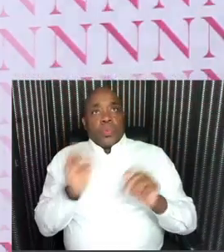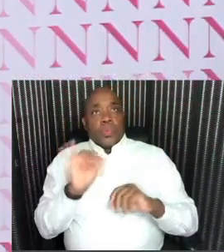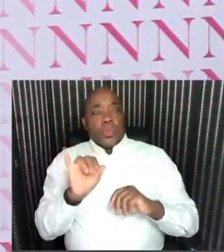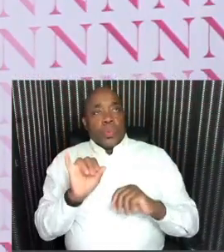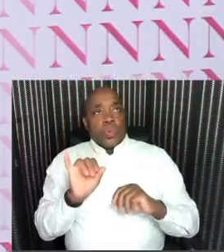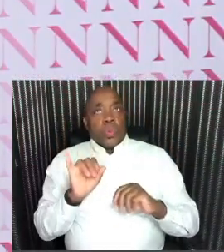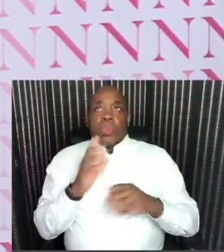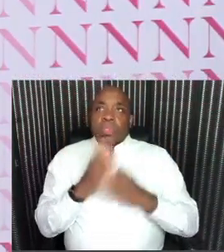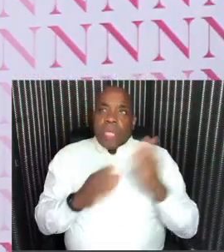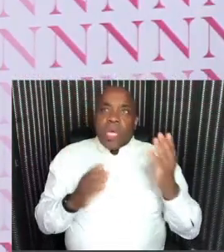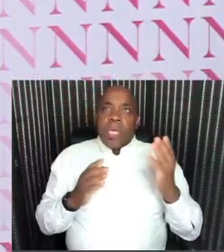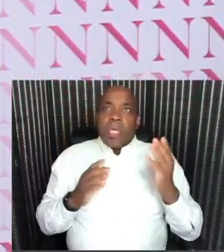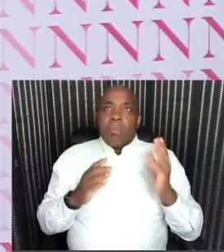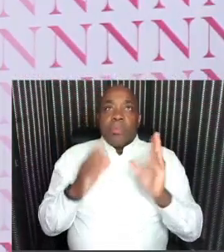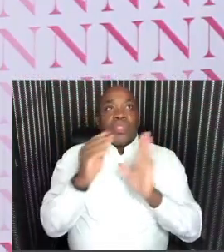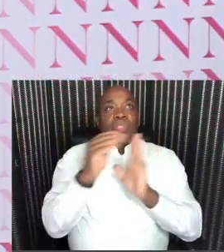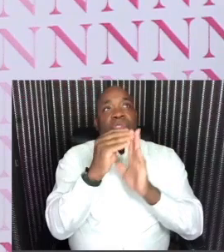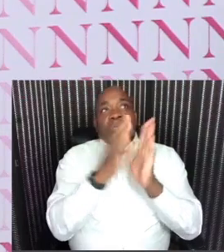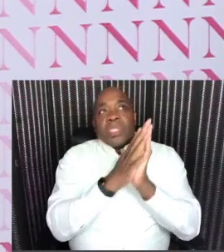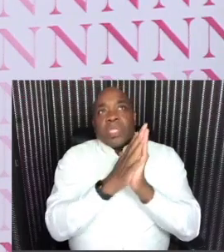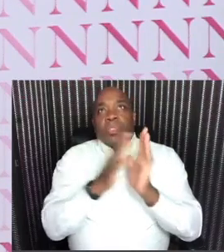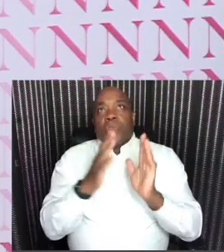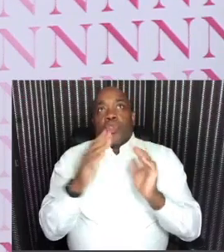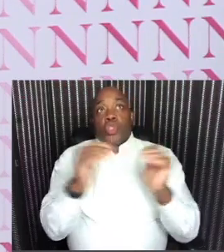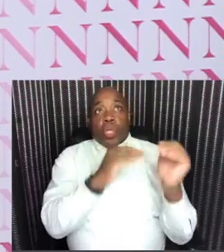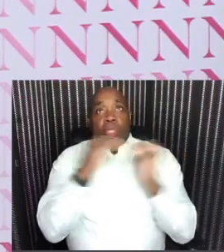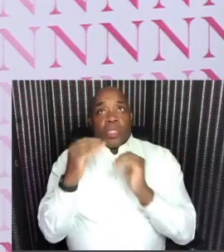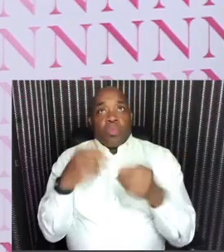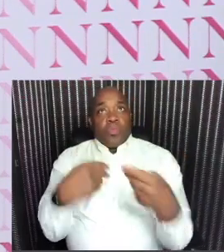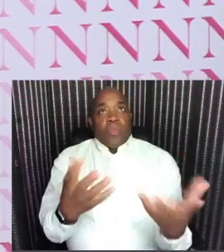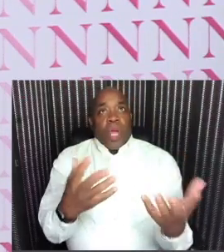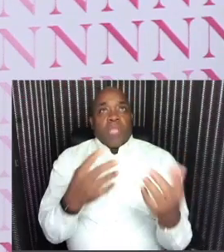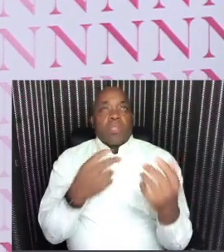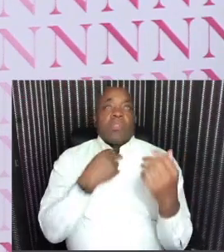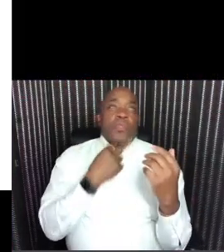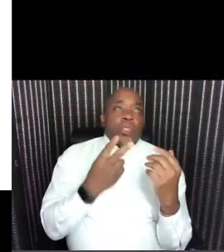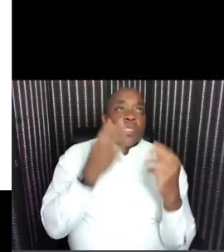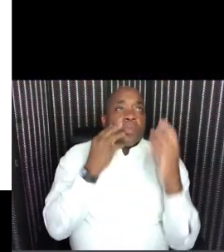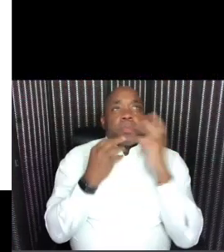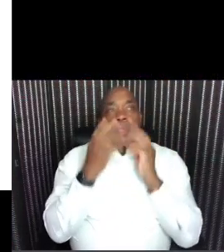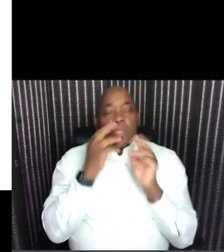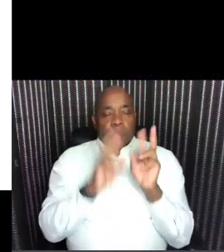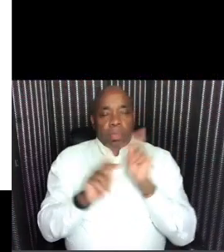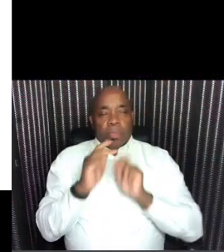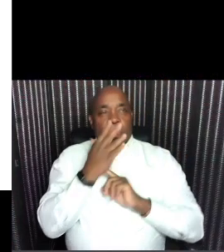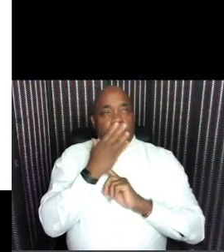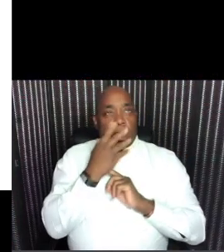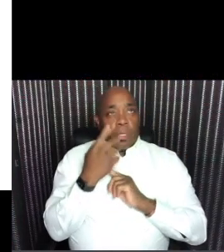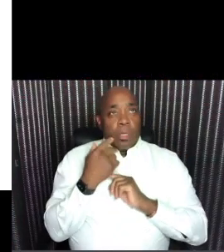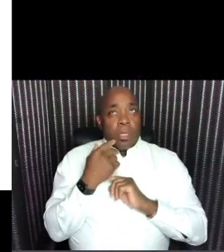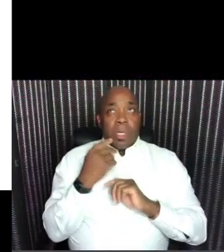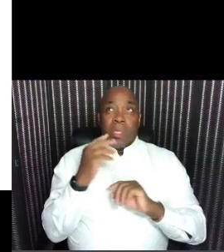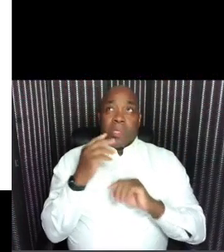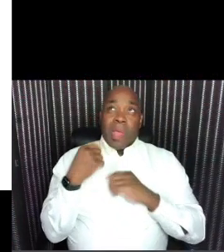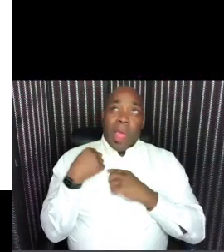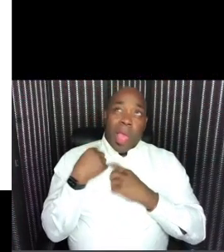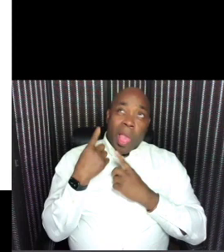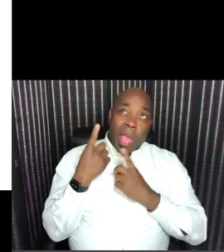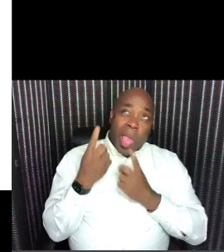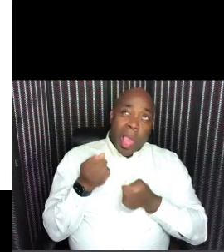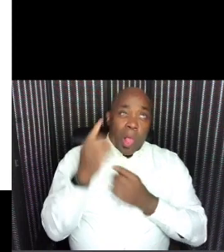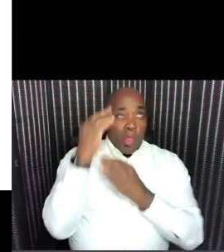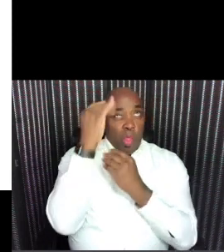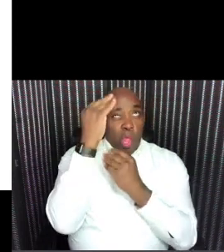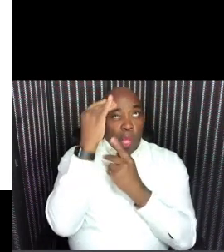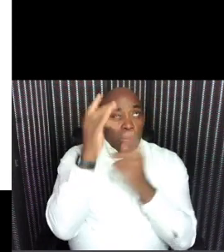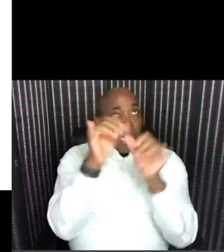can provide to the voices and experience of people of color who have long thought about and engaged with systems that they felt were